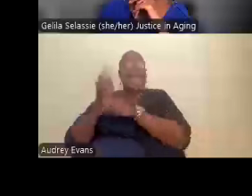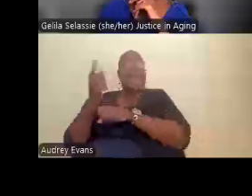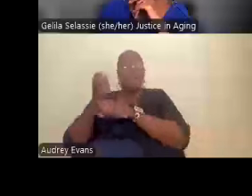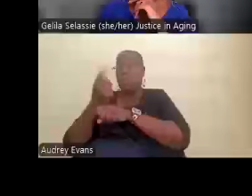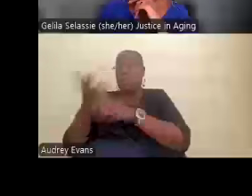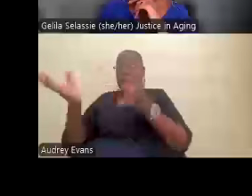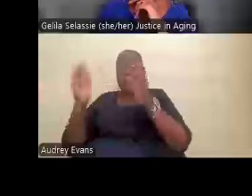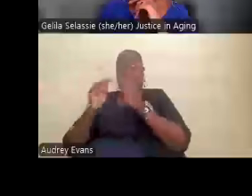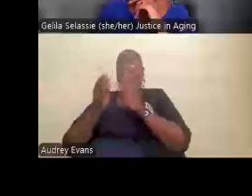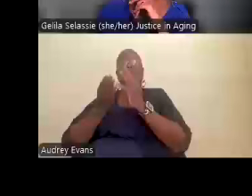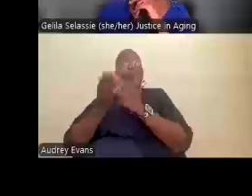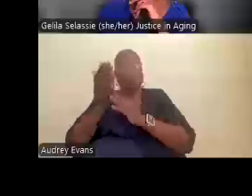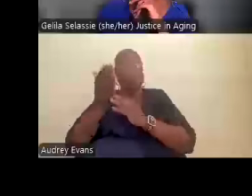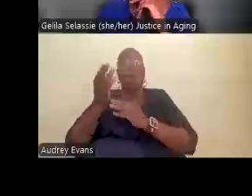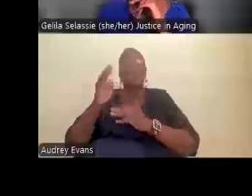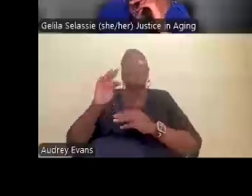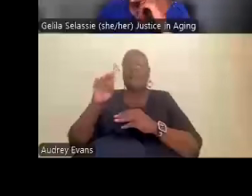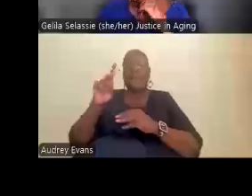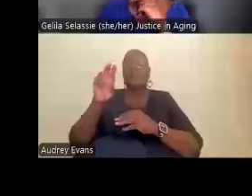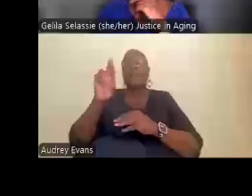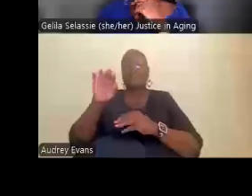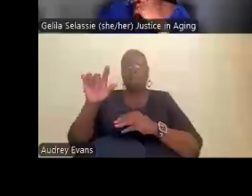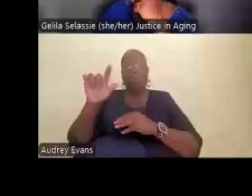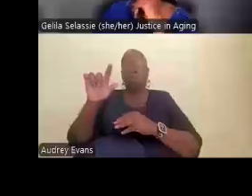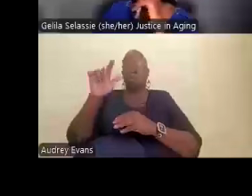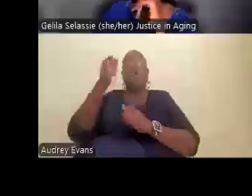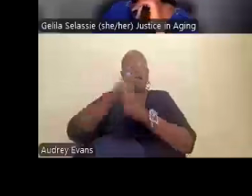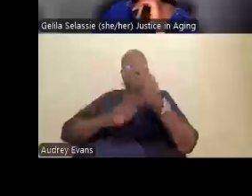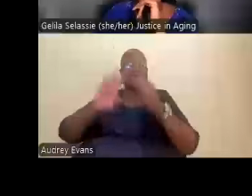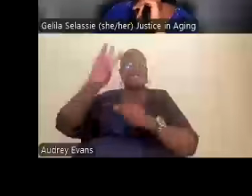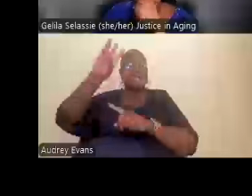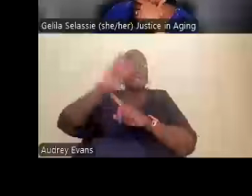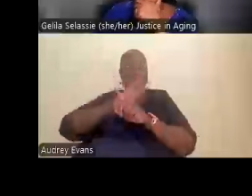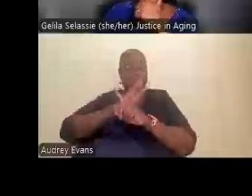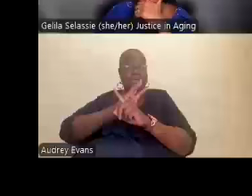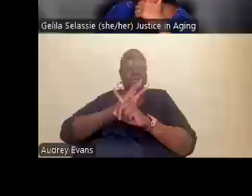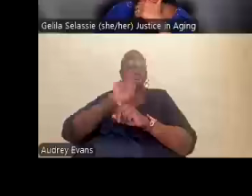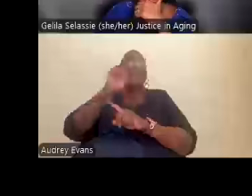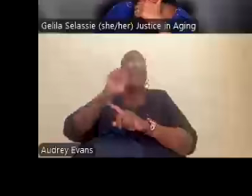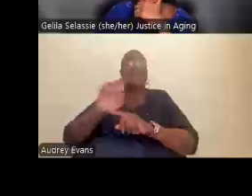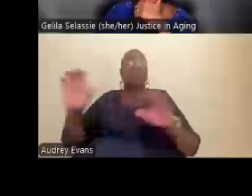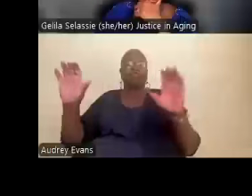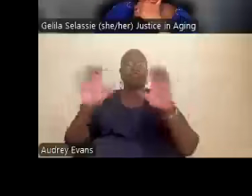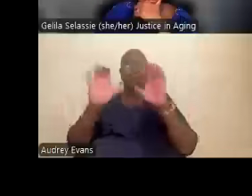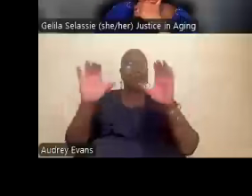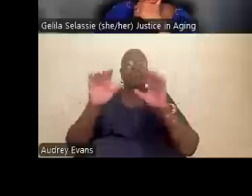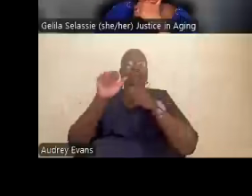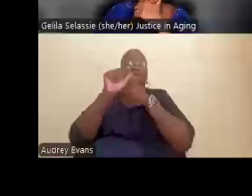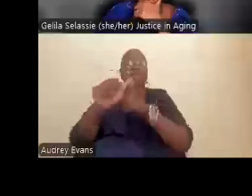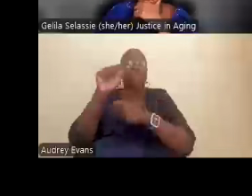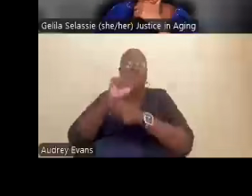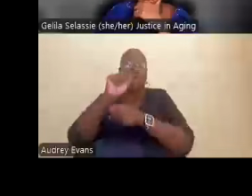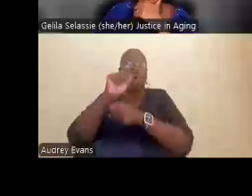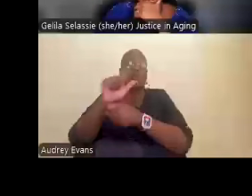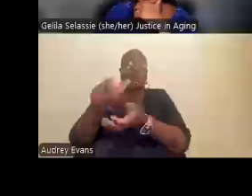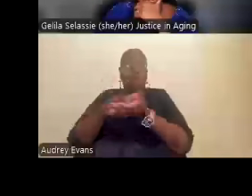go through a Medicaid renewal every 6 months, and they must certify that they're meeting work requirements as well.